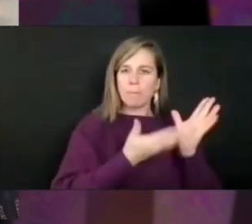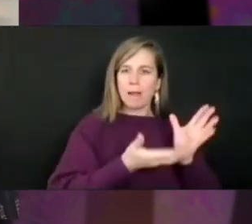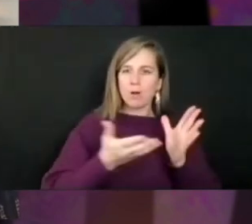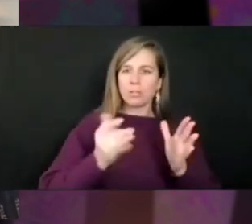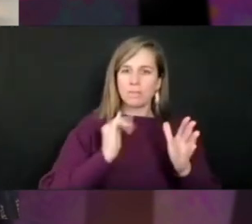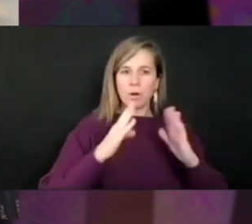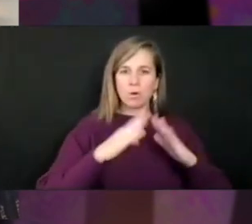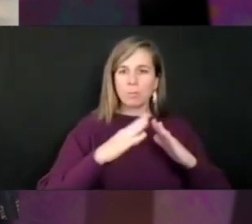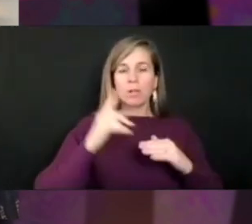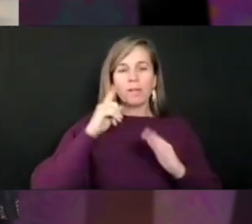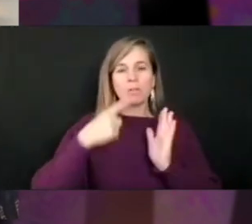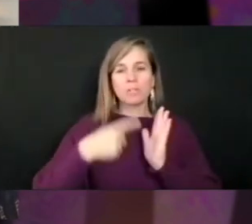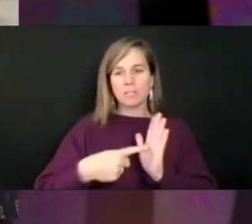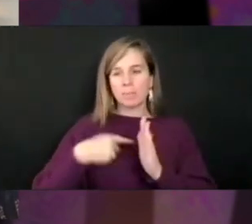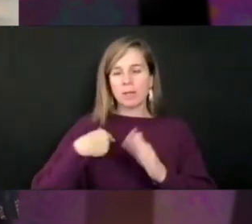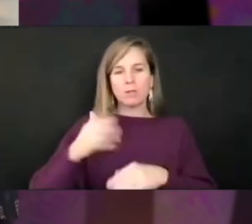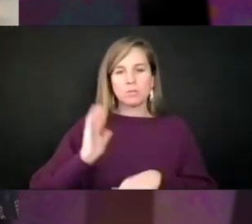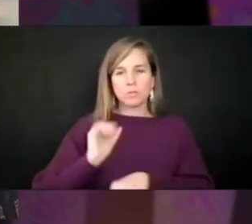work for a state